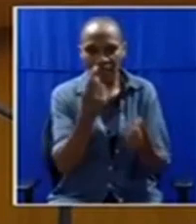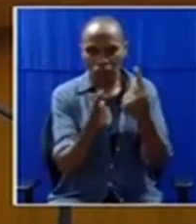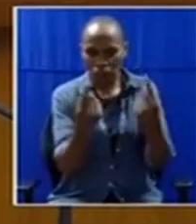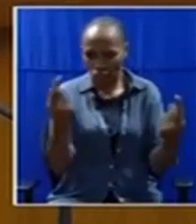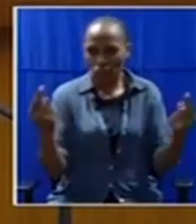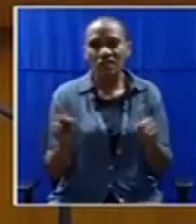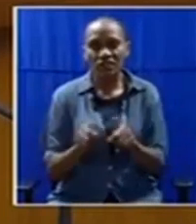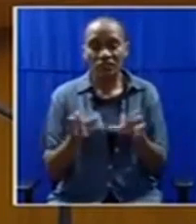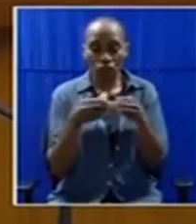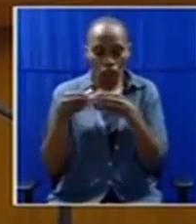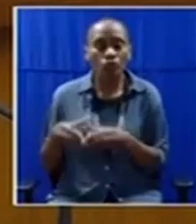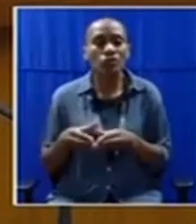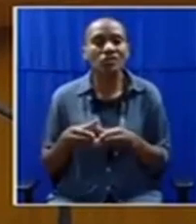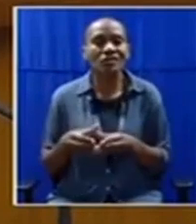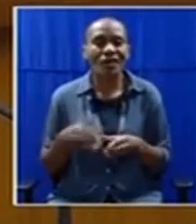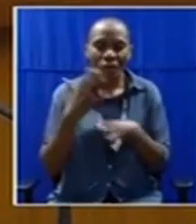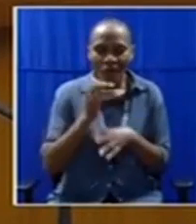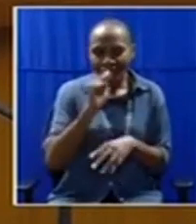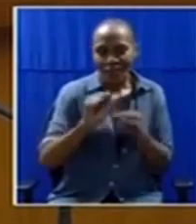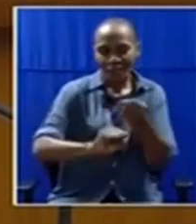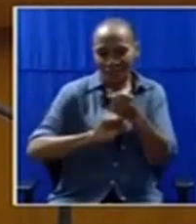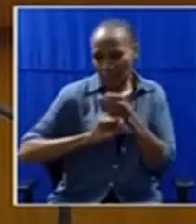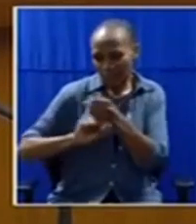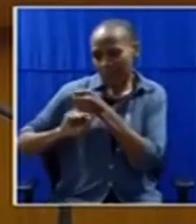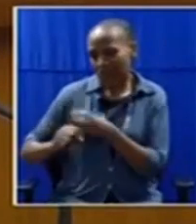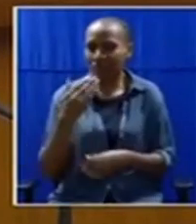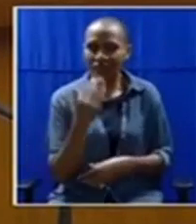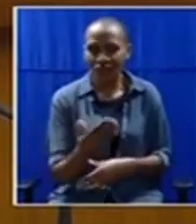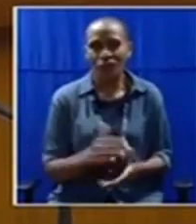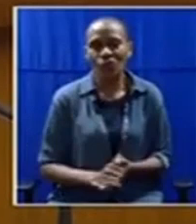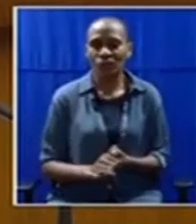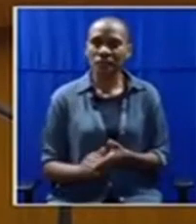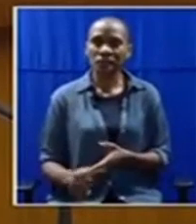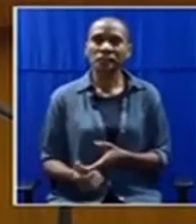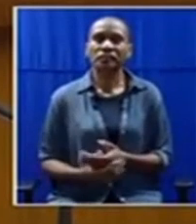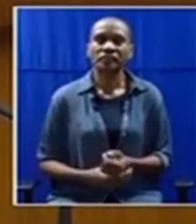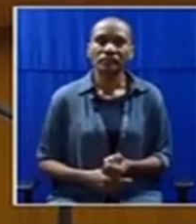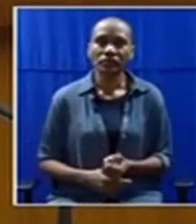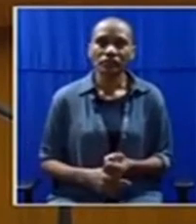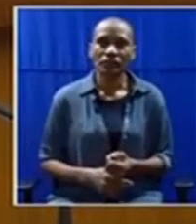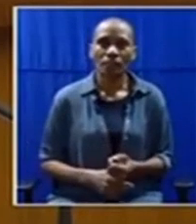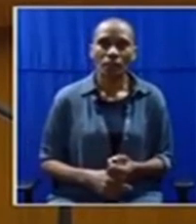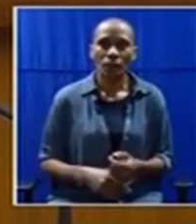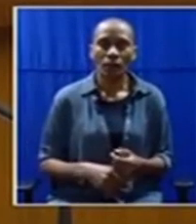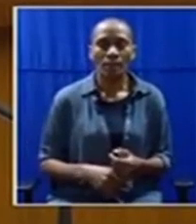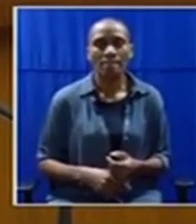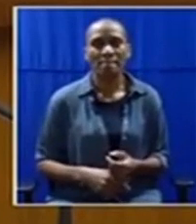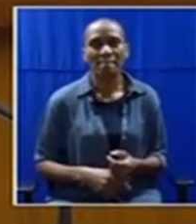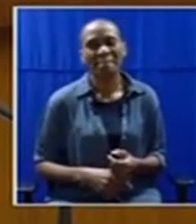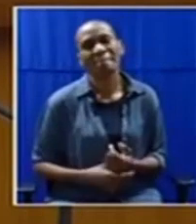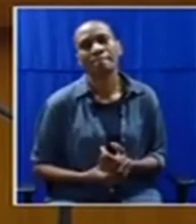our caucus for their collective support, wisdom and dedication in service of our movement